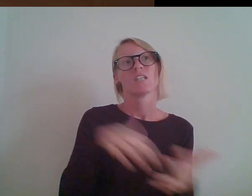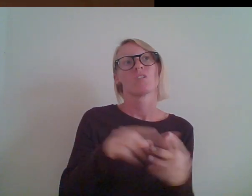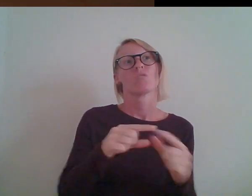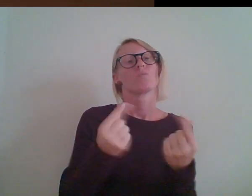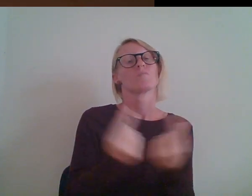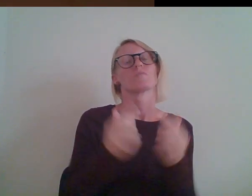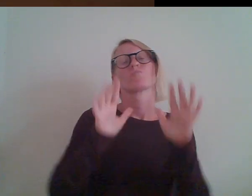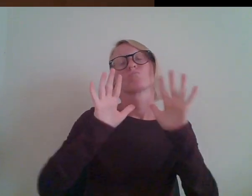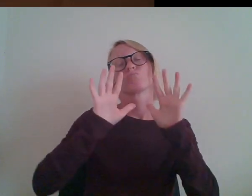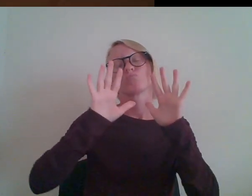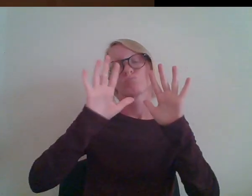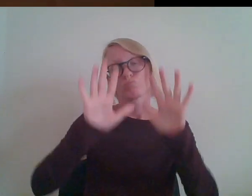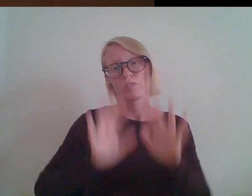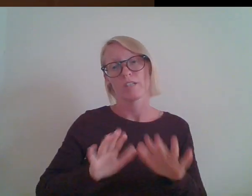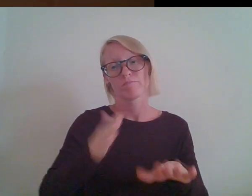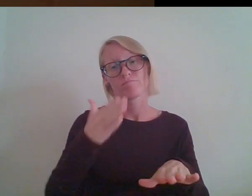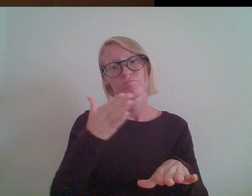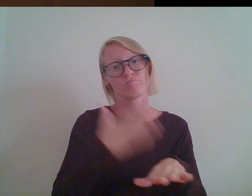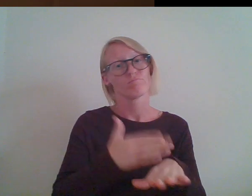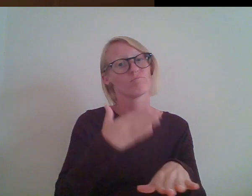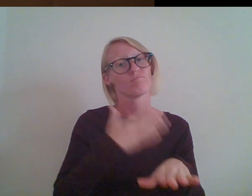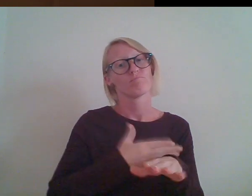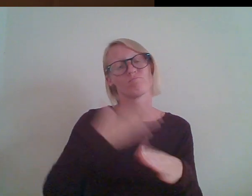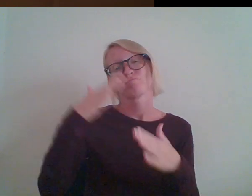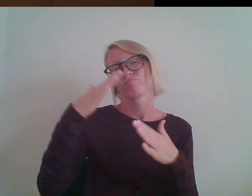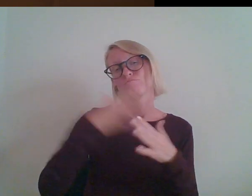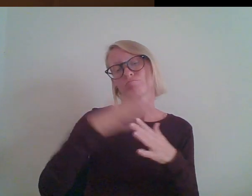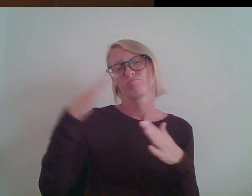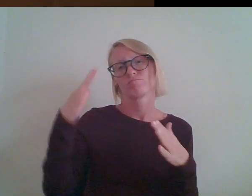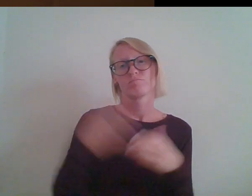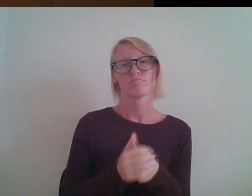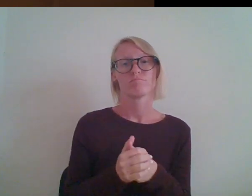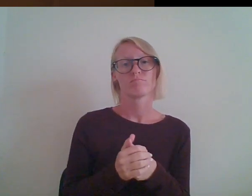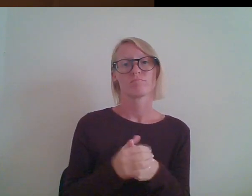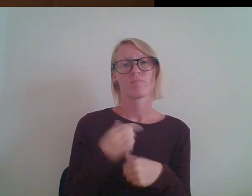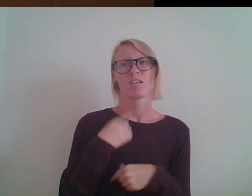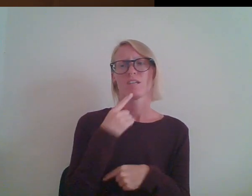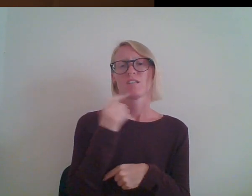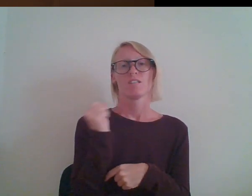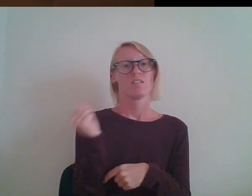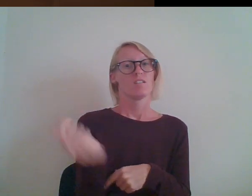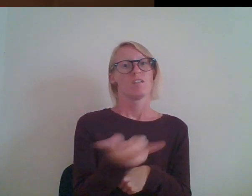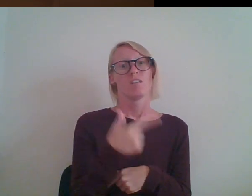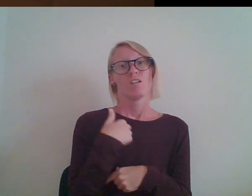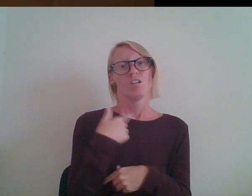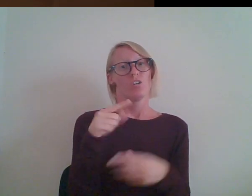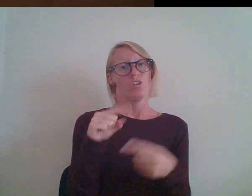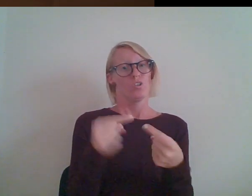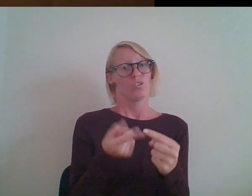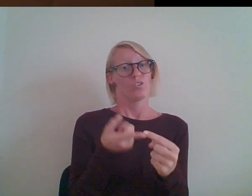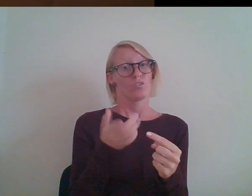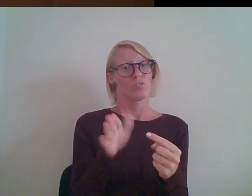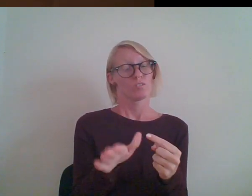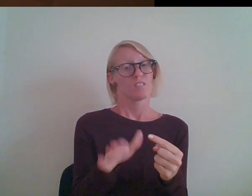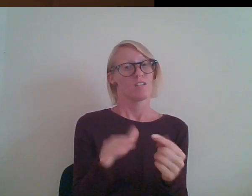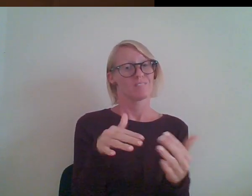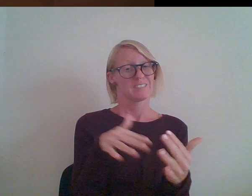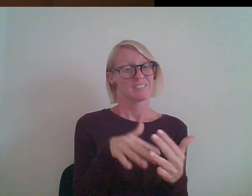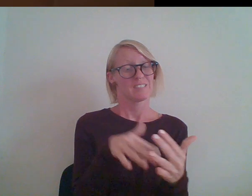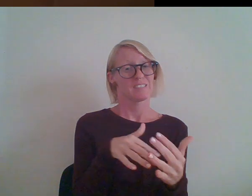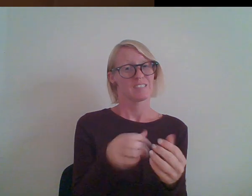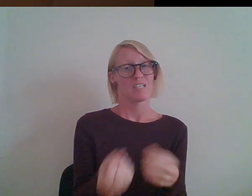okay? I'm not going to tell you how many of you totally hurt yourself in studying. How many of